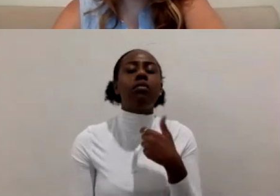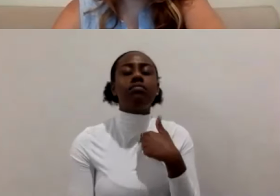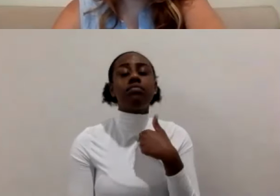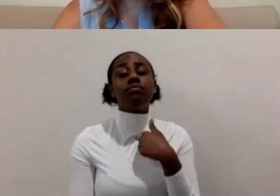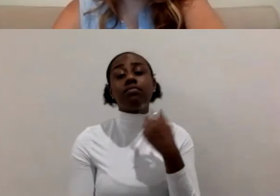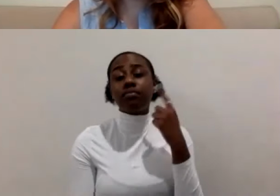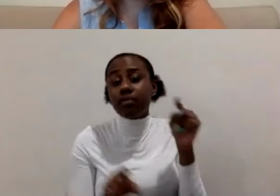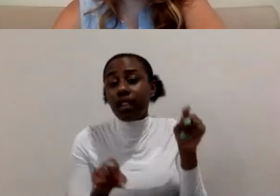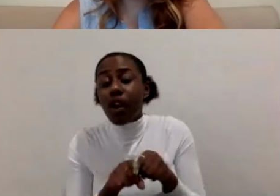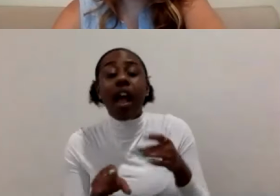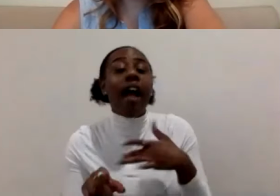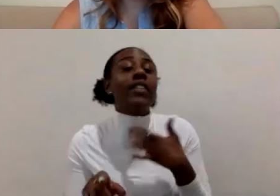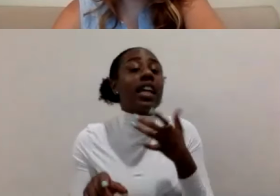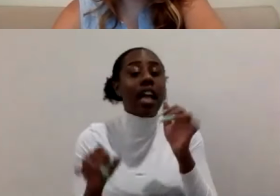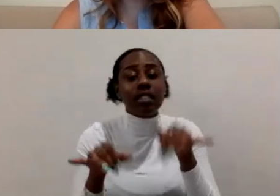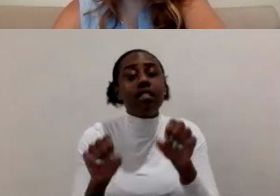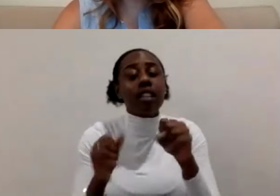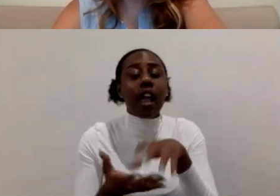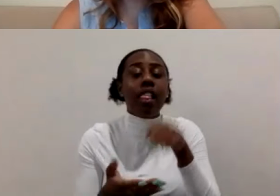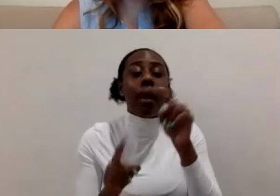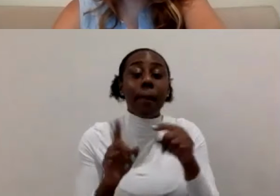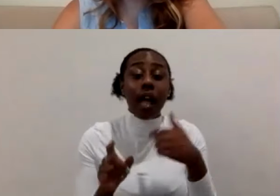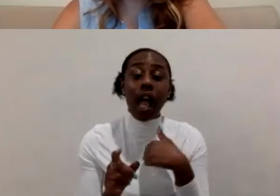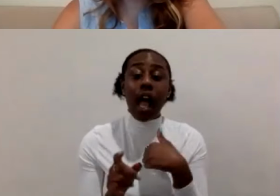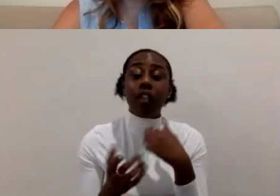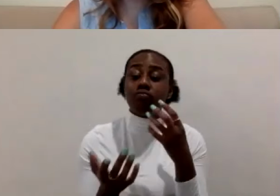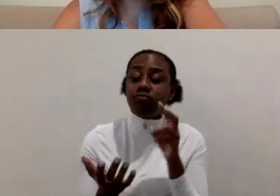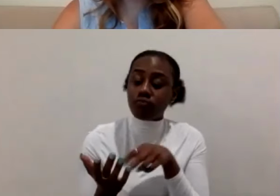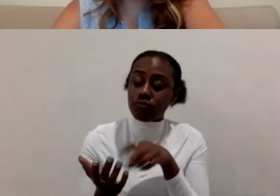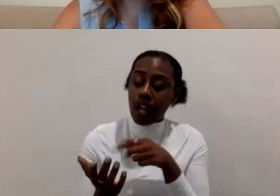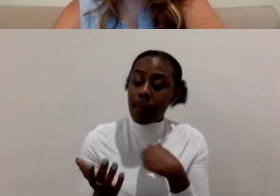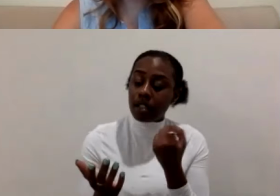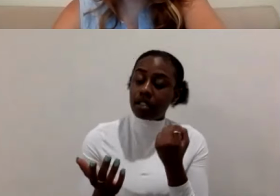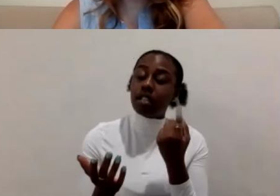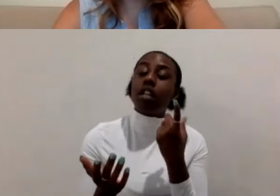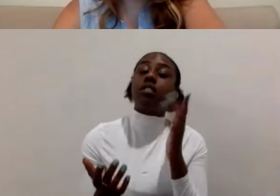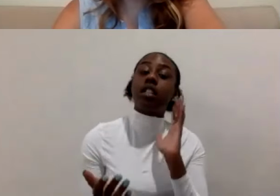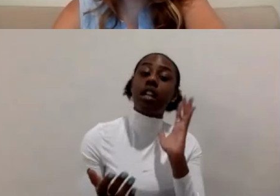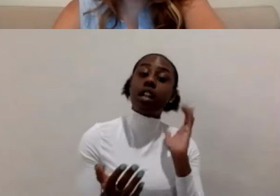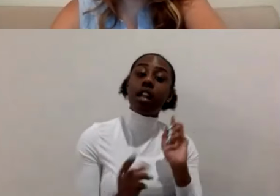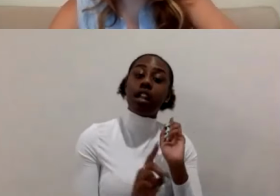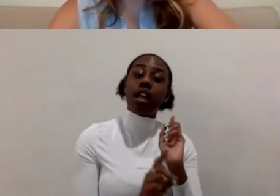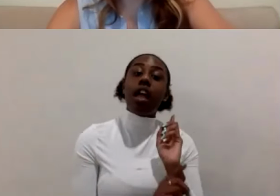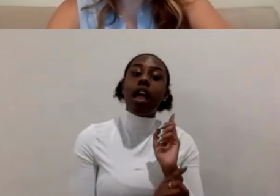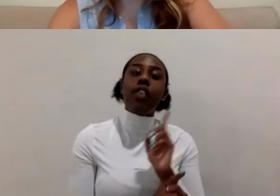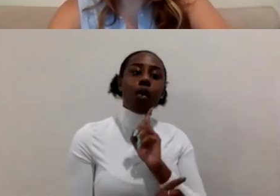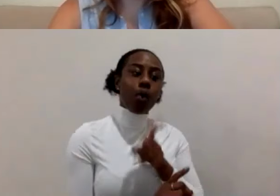a lot to learn in that area, but from what I've read and from what I understood at the time, like they would really watch people's,